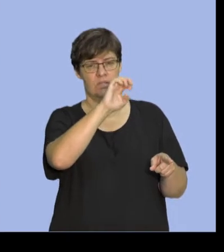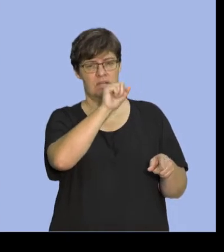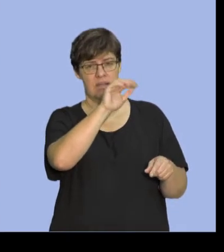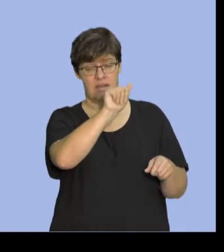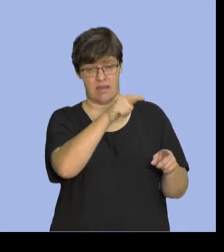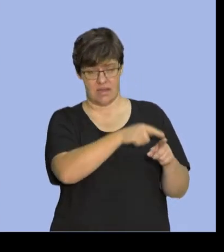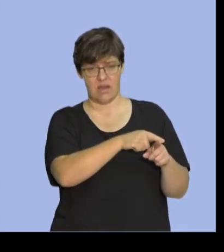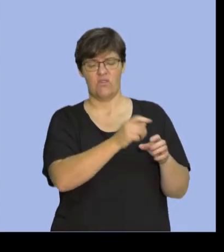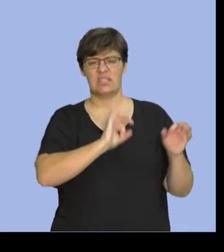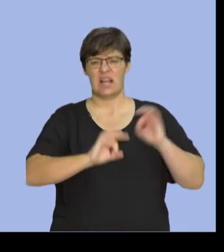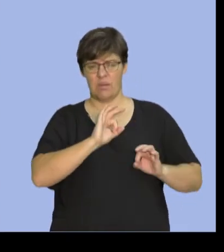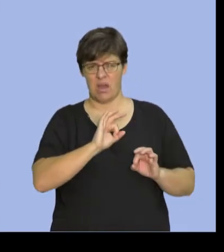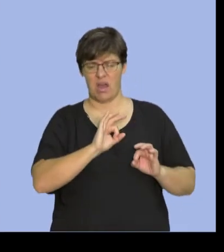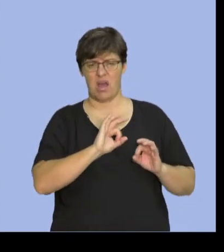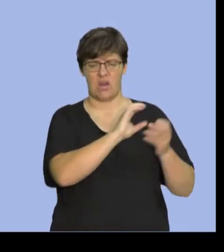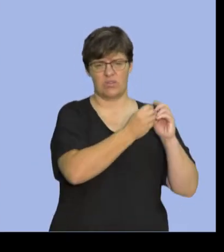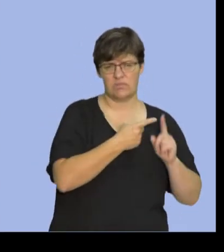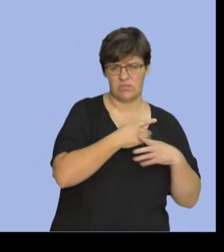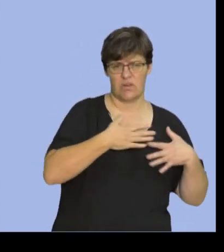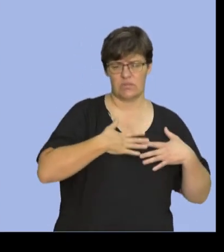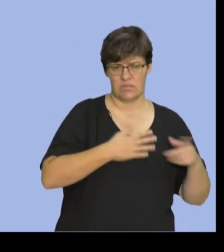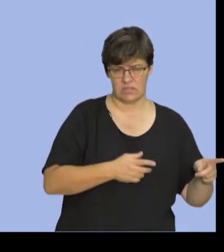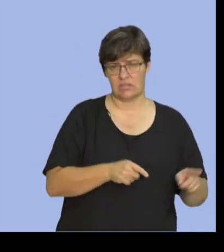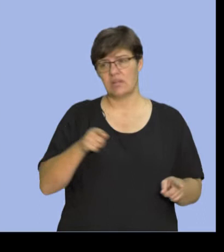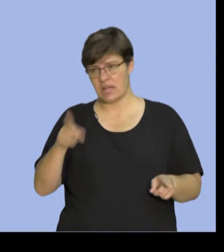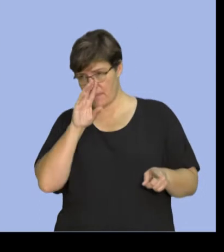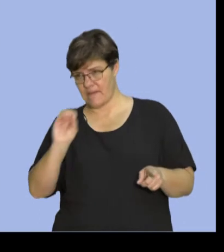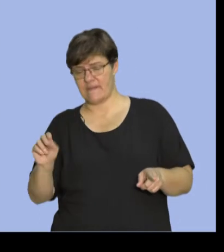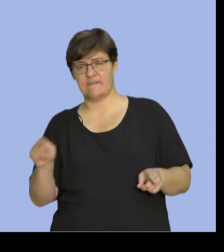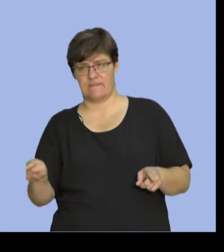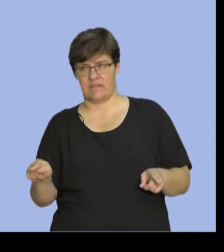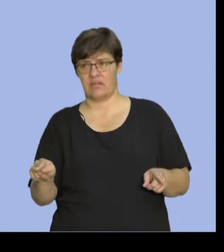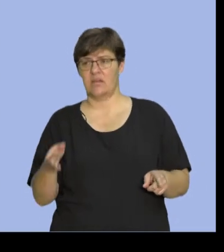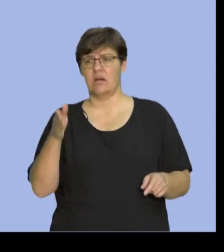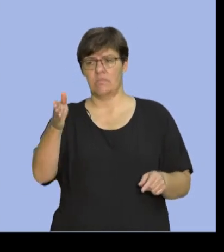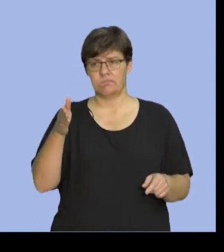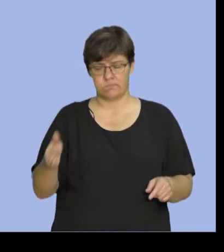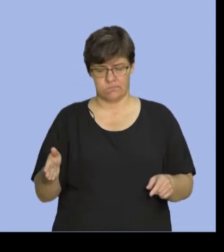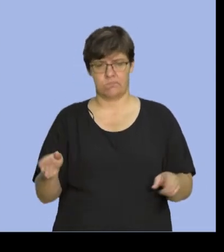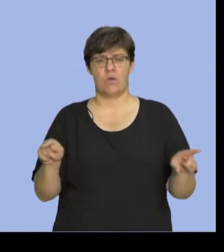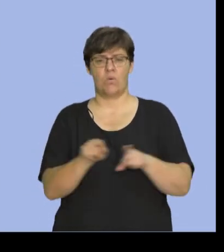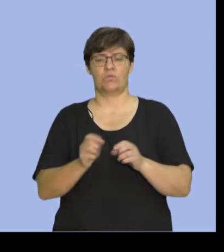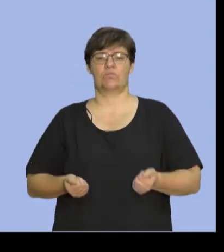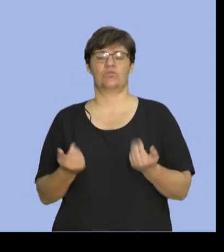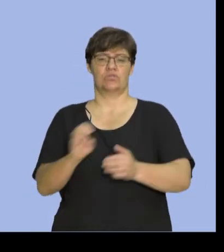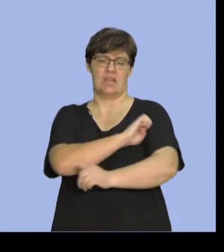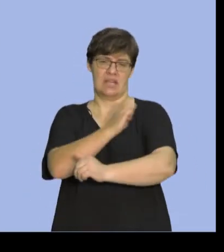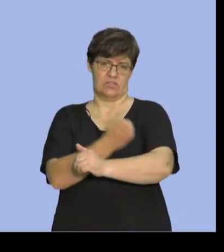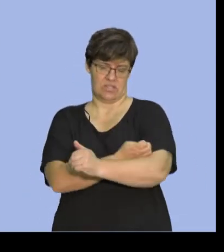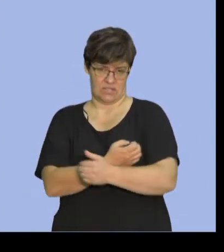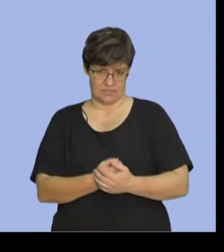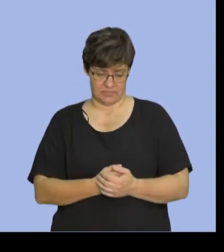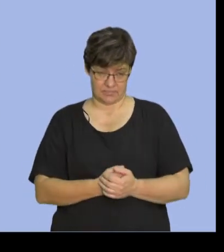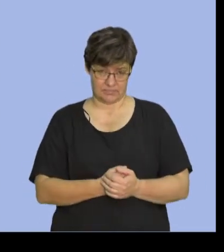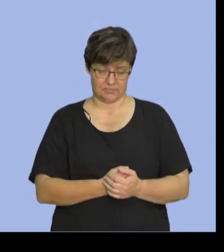cellular respiration. We know that we see them in plant cells and are generally present to also produce energy during